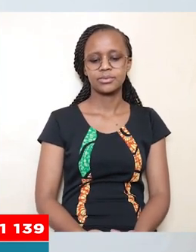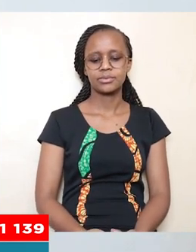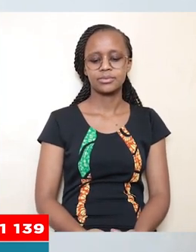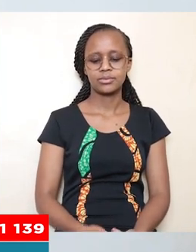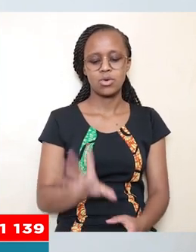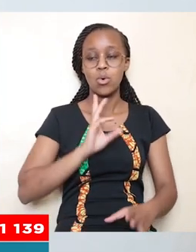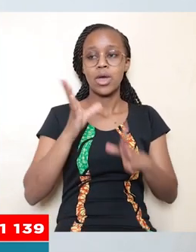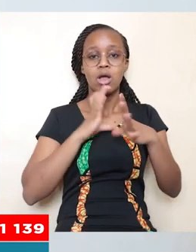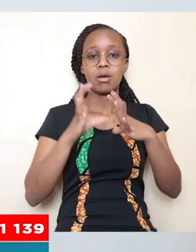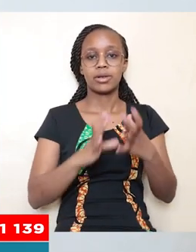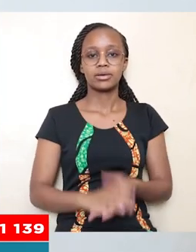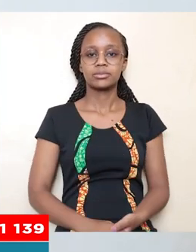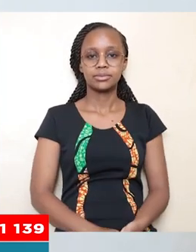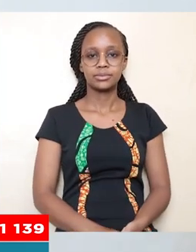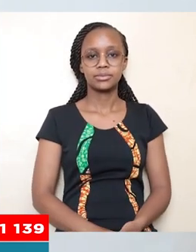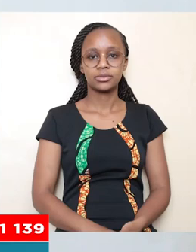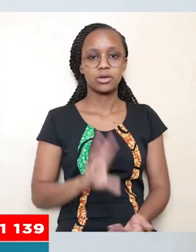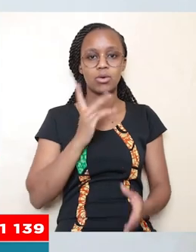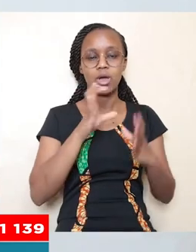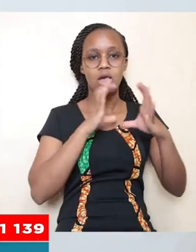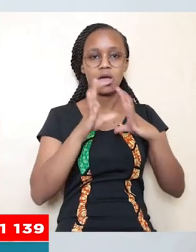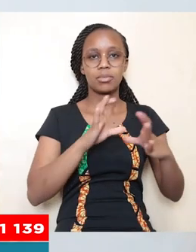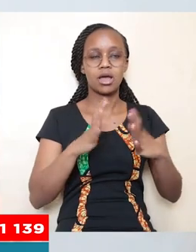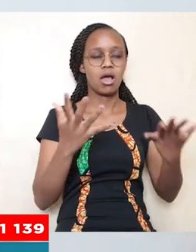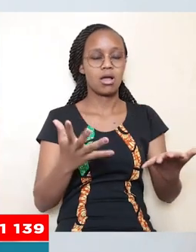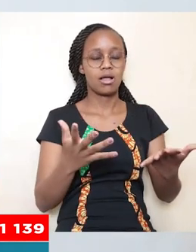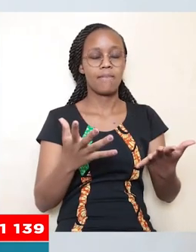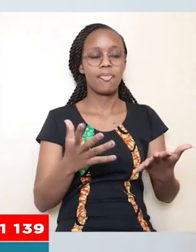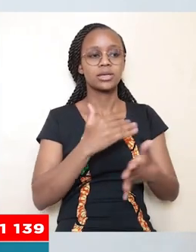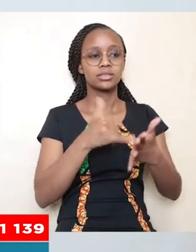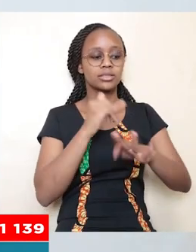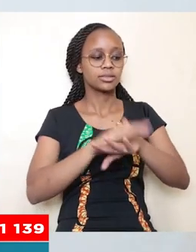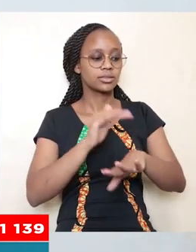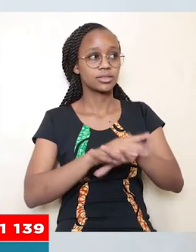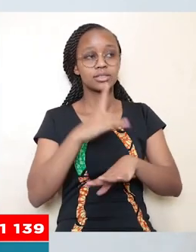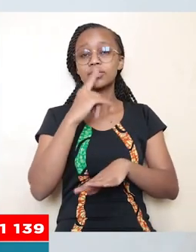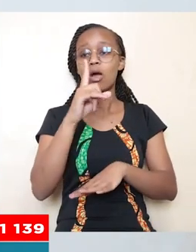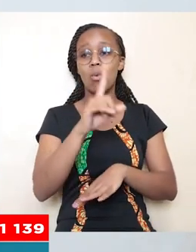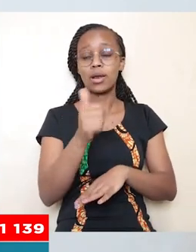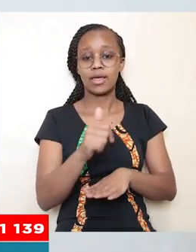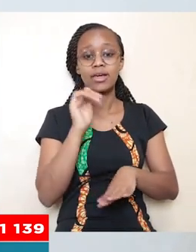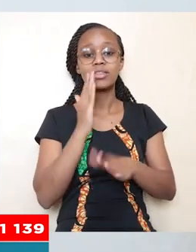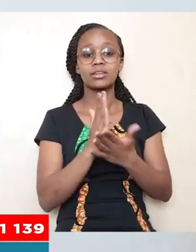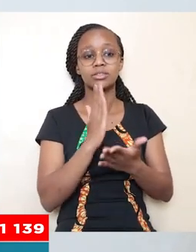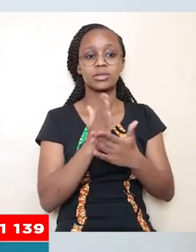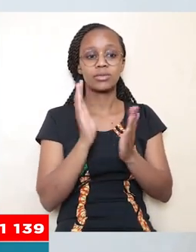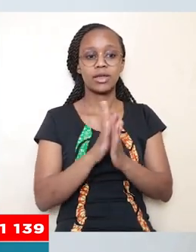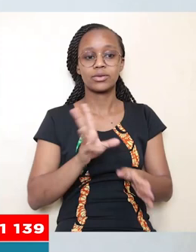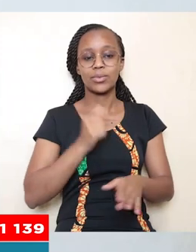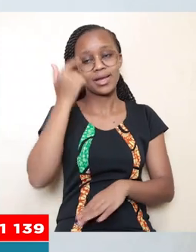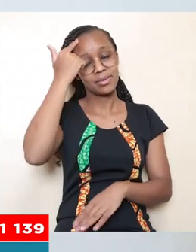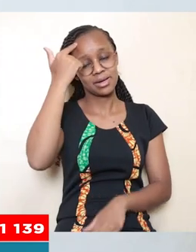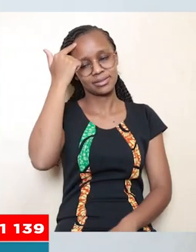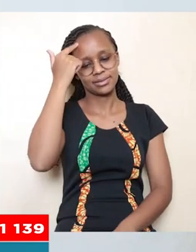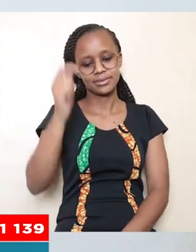Are we communicating? Yes. Are we communicating? Yes. Because it is good to tell each other the truth. And we